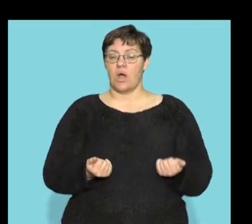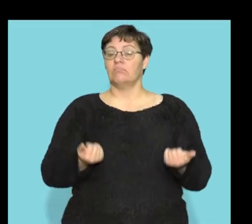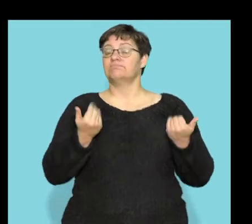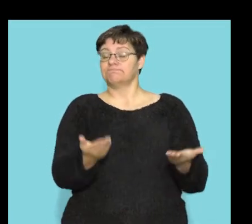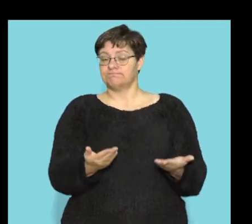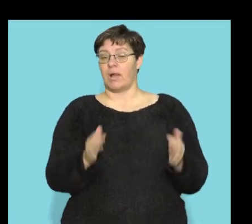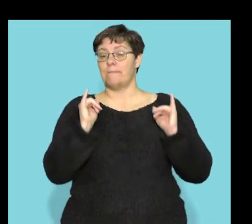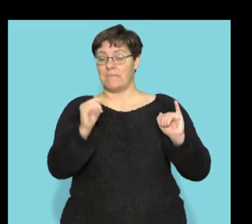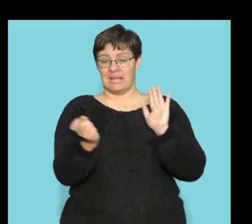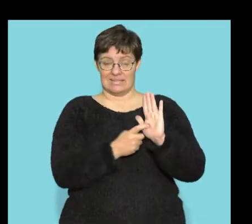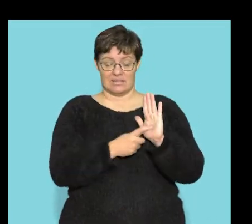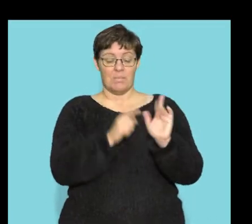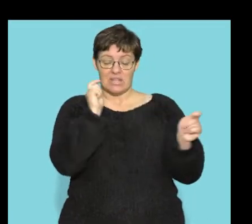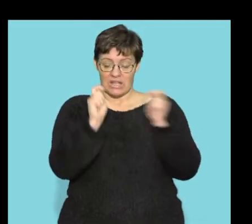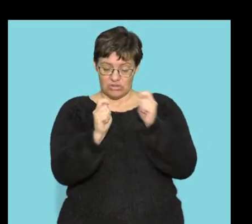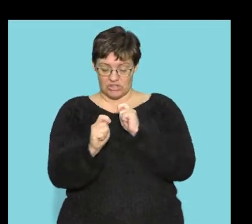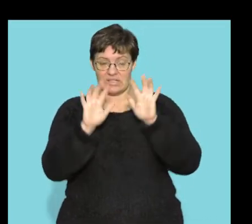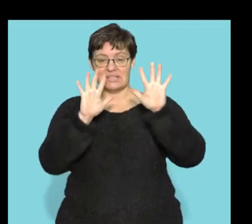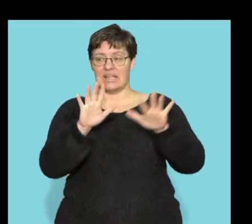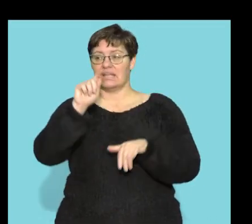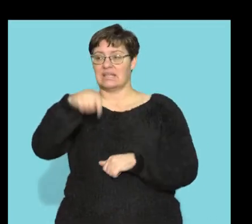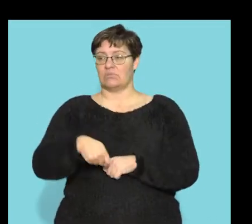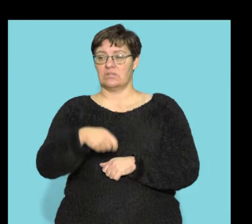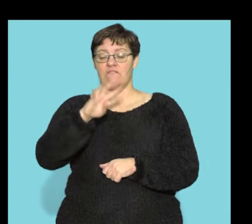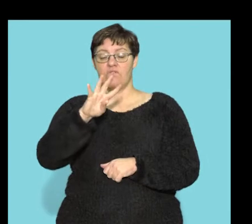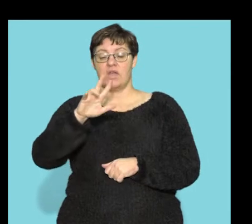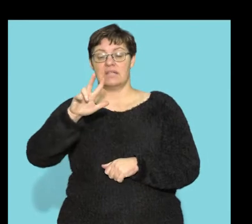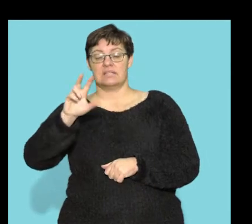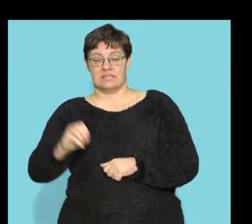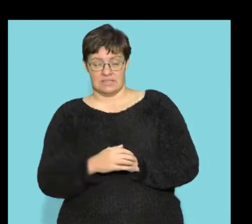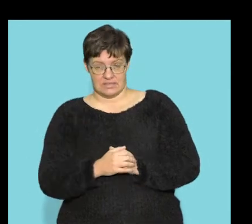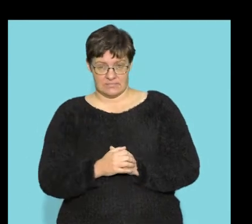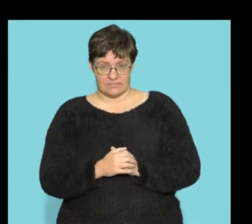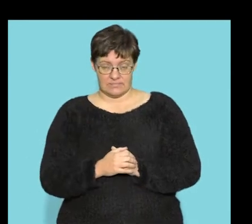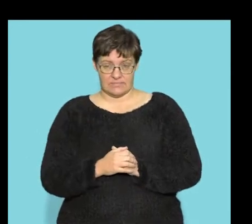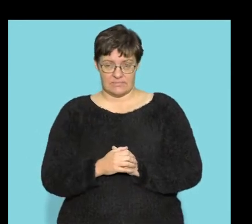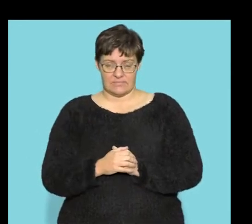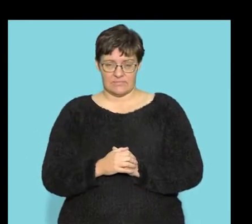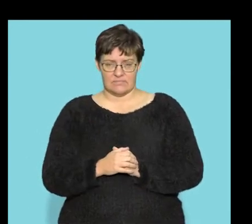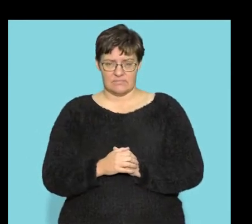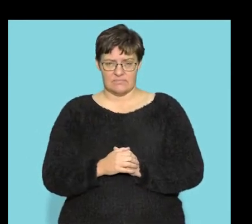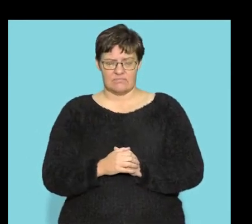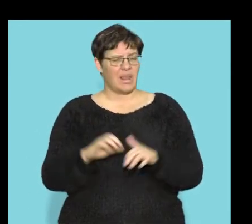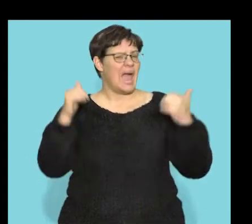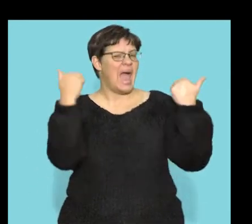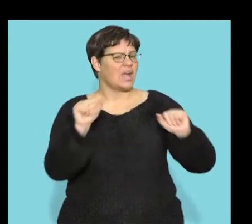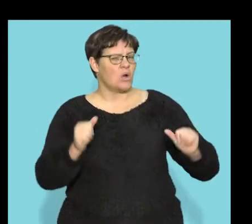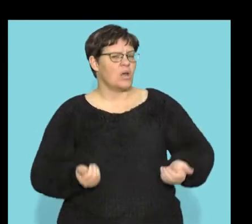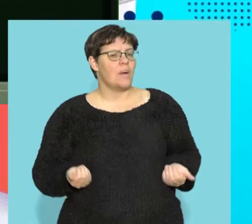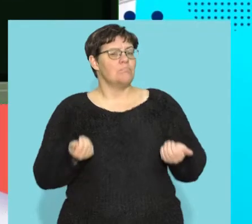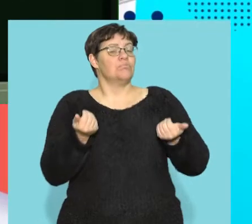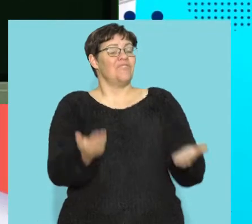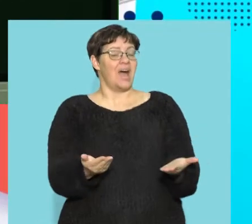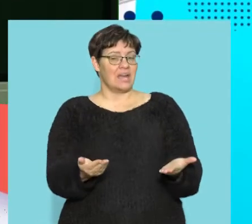which said must be adjusted to 10,480. Before we continue, what type of an account is provision for bad